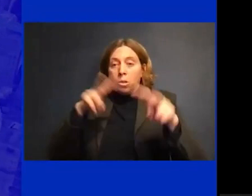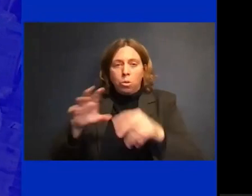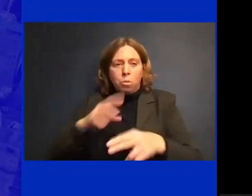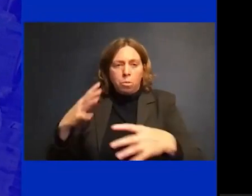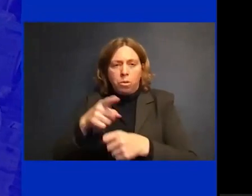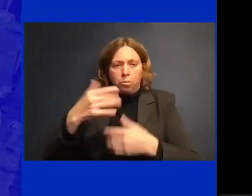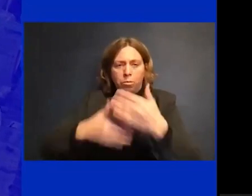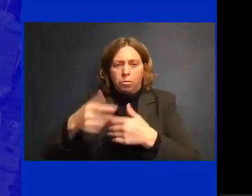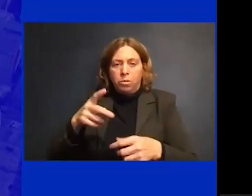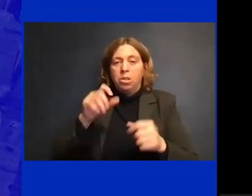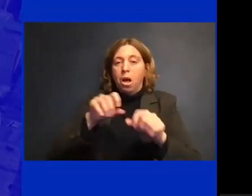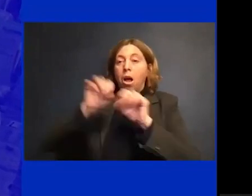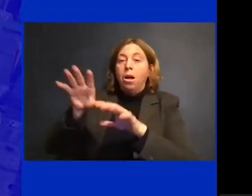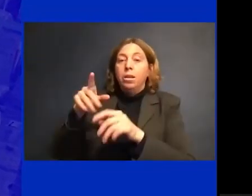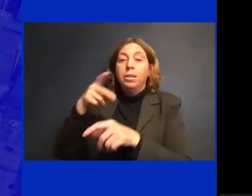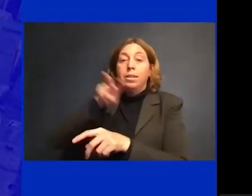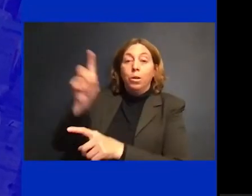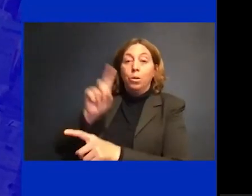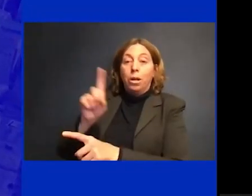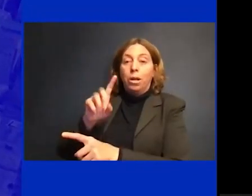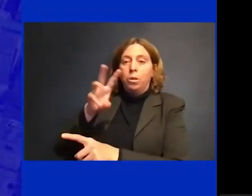are all available on the project website,